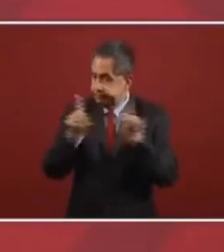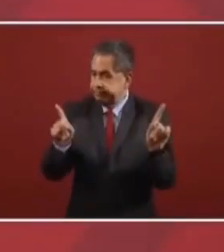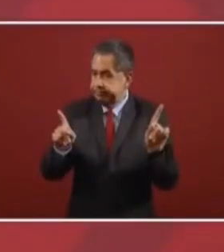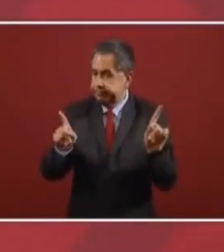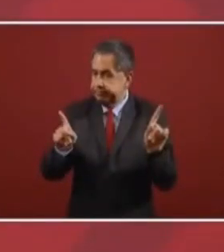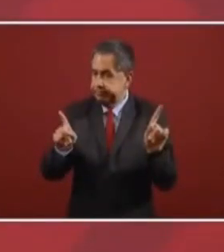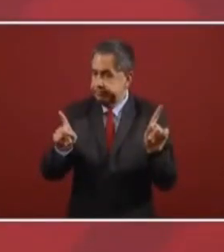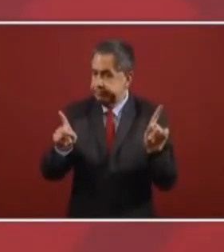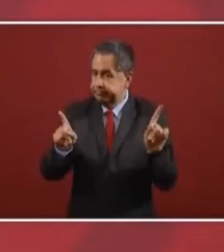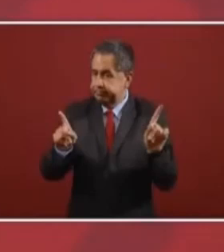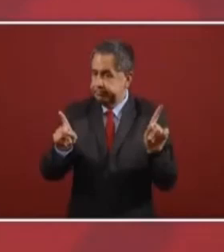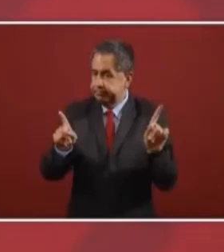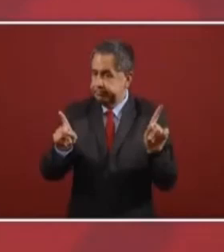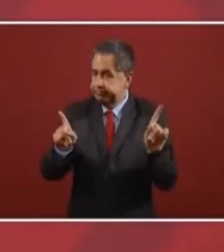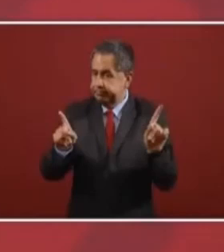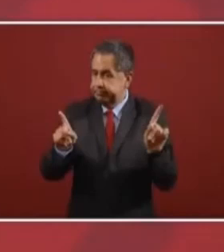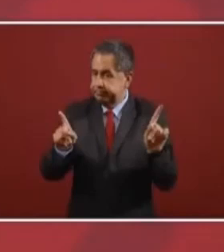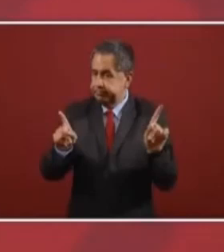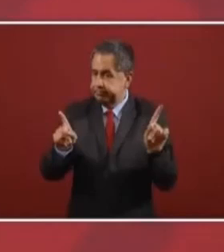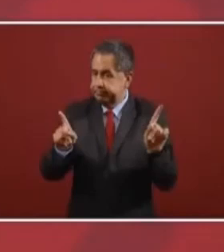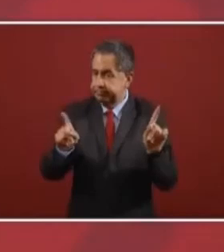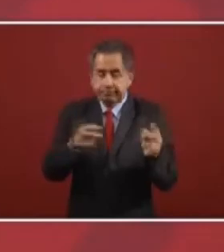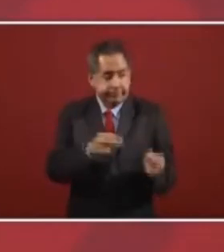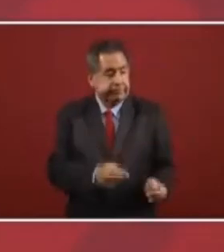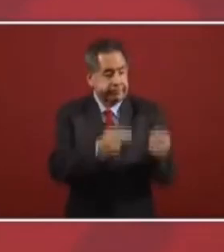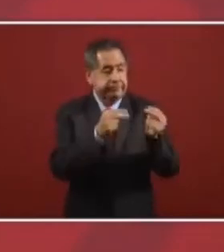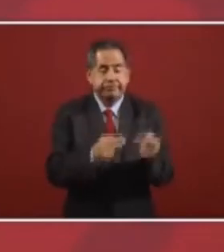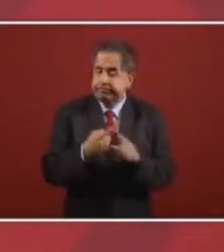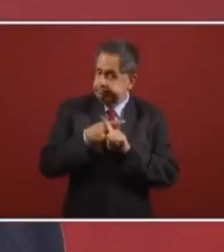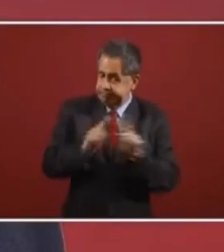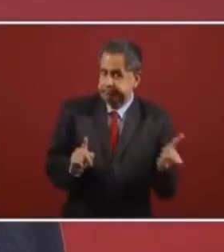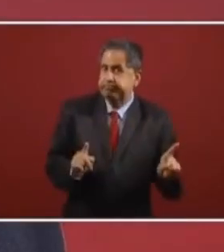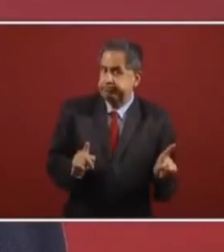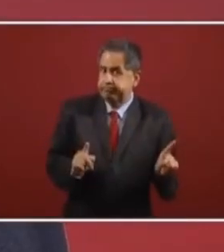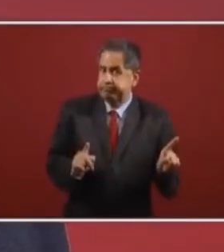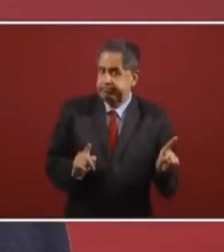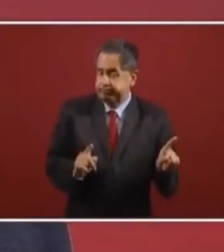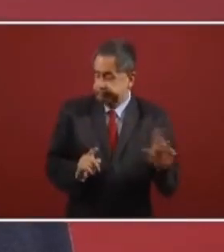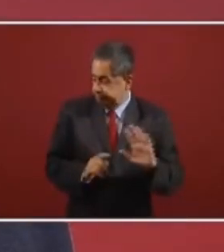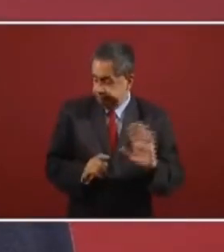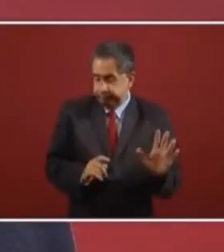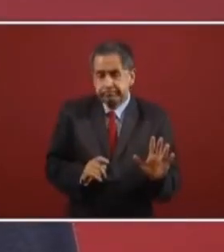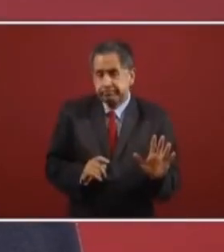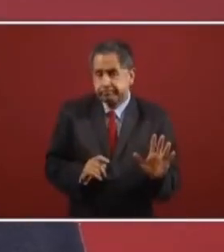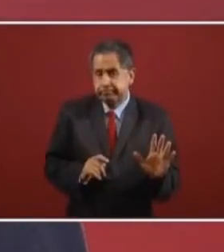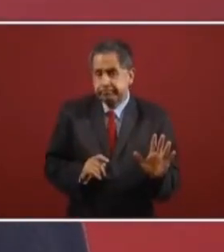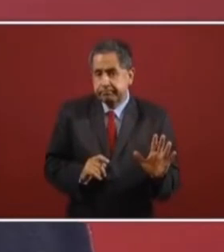negocios, in order to do businesses.